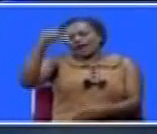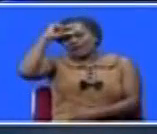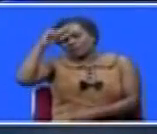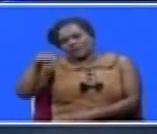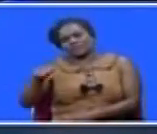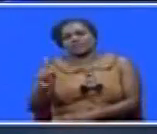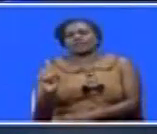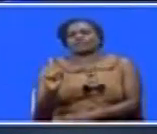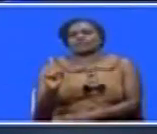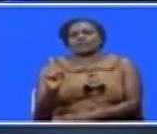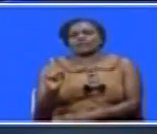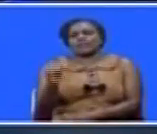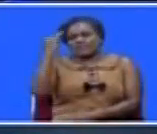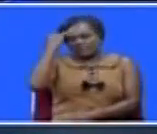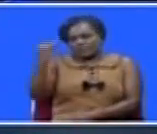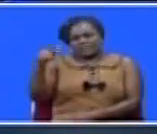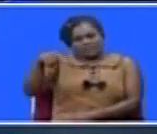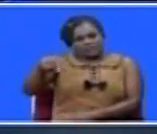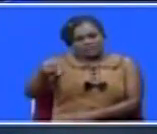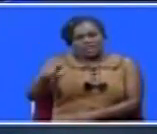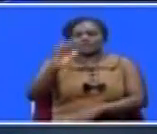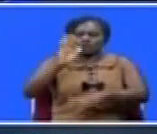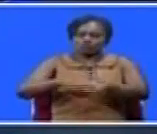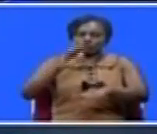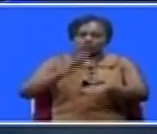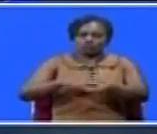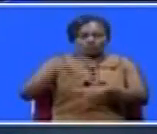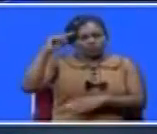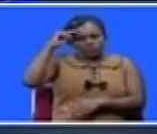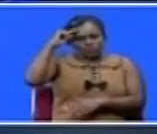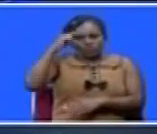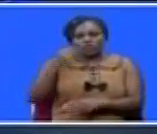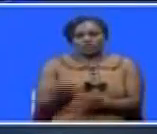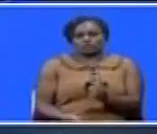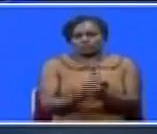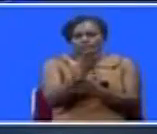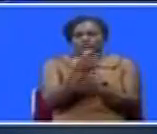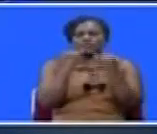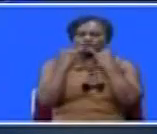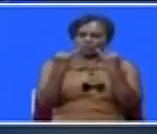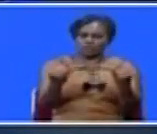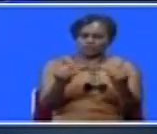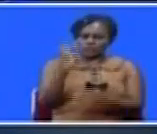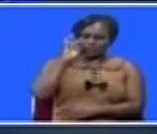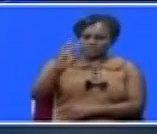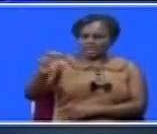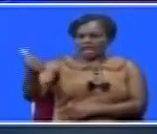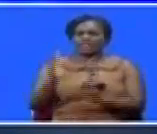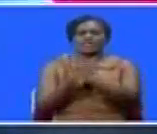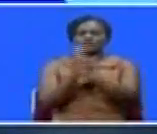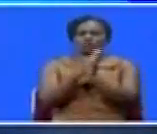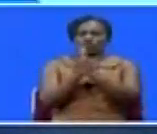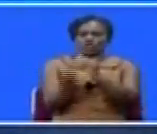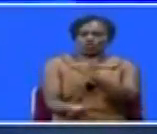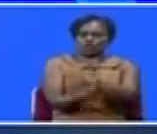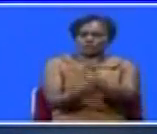itself, whom we would imagine would be the most credible source of information in the country today. Let's take a look at other scandals that